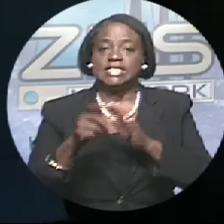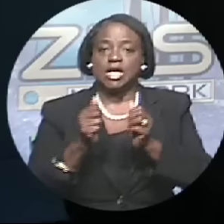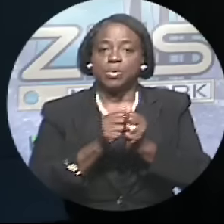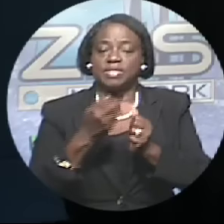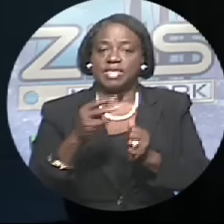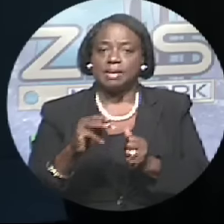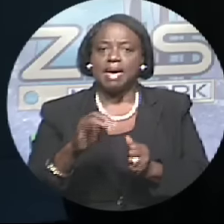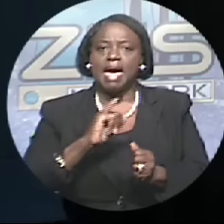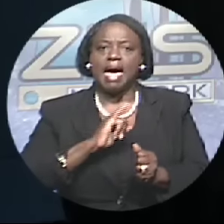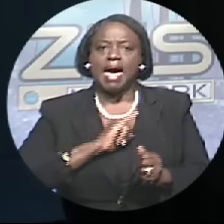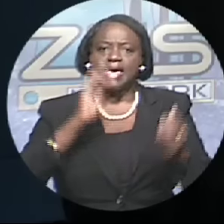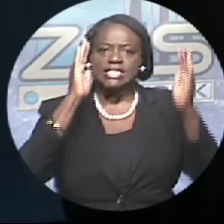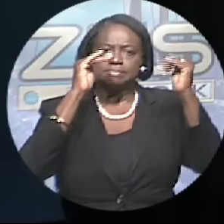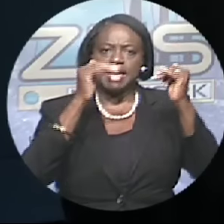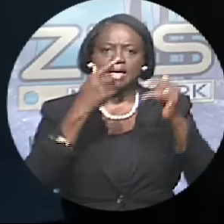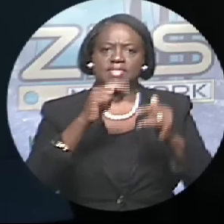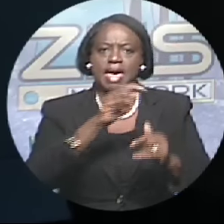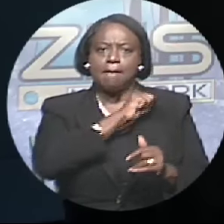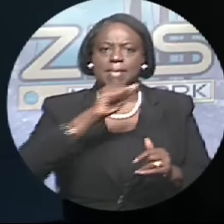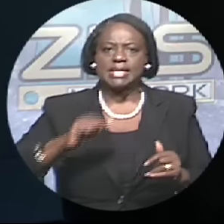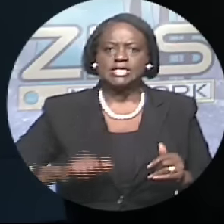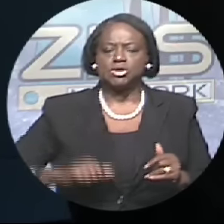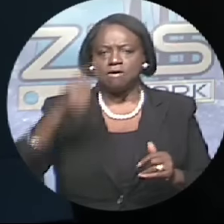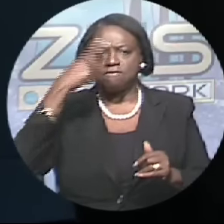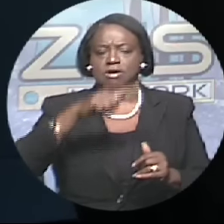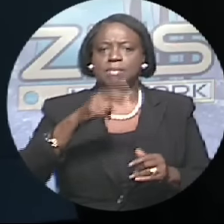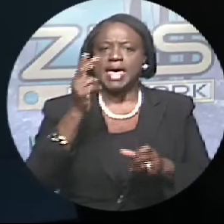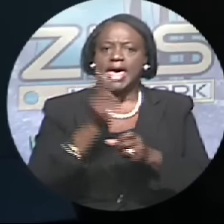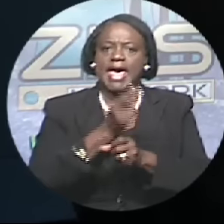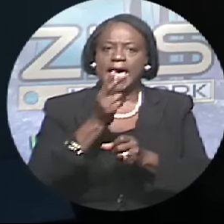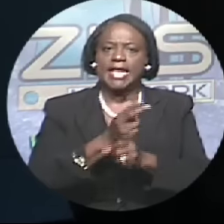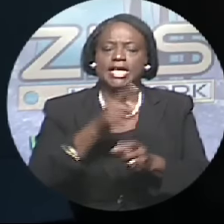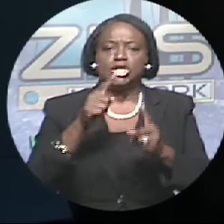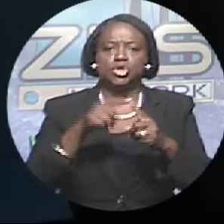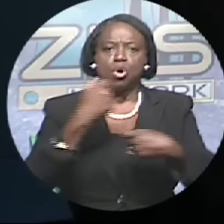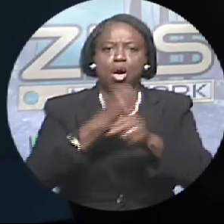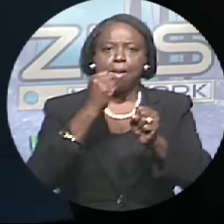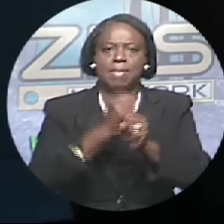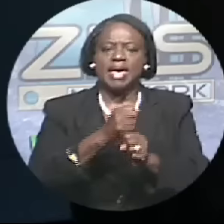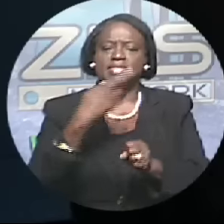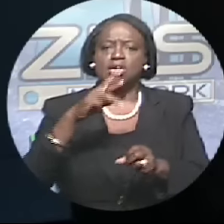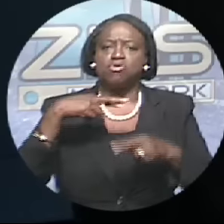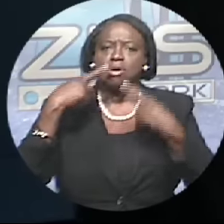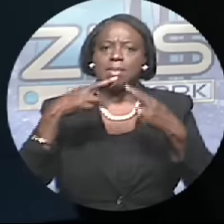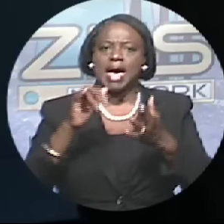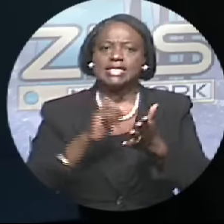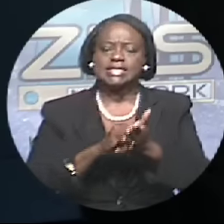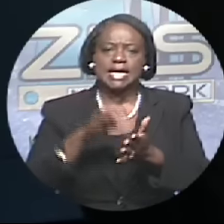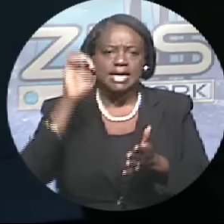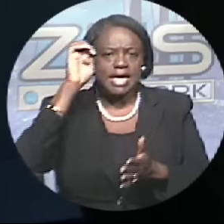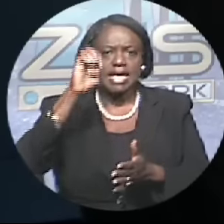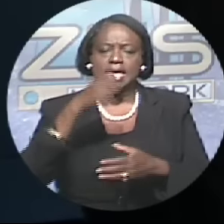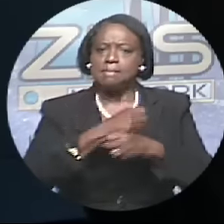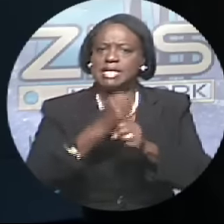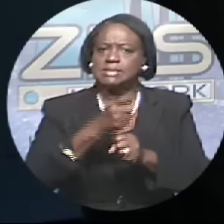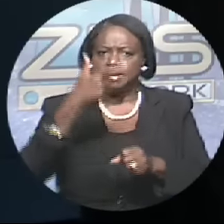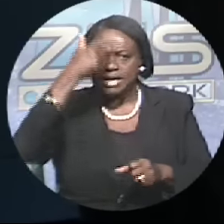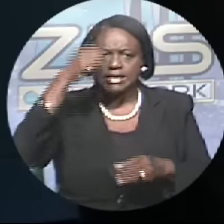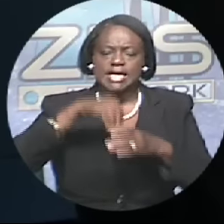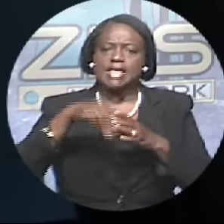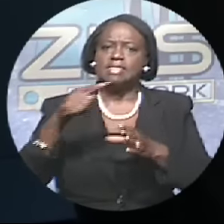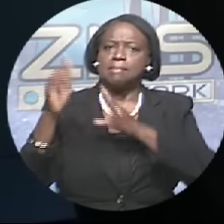ambassador from Haiti to make the remarks that he did, because in the Bahamas he fights for the interests of his country,